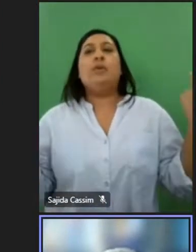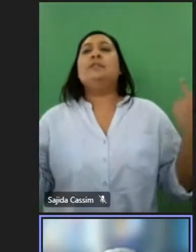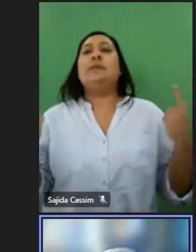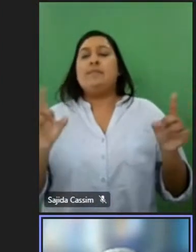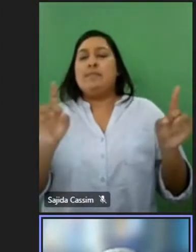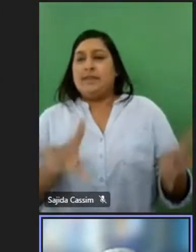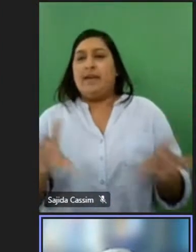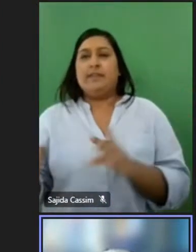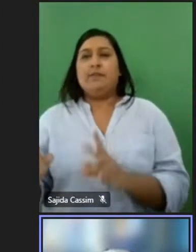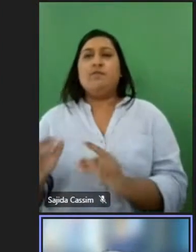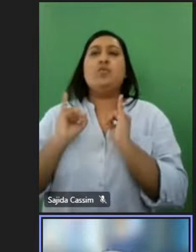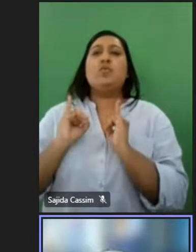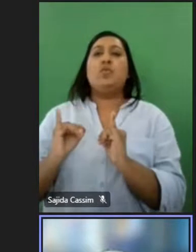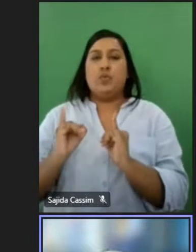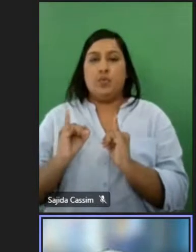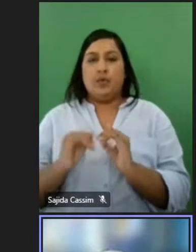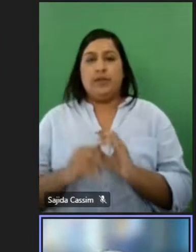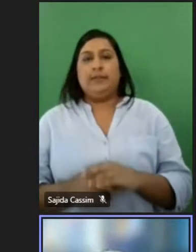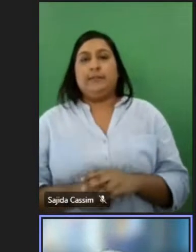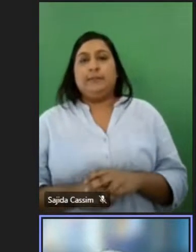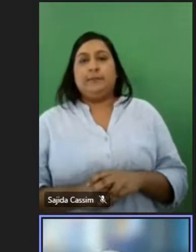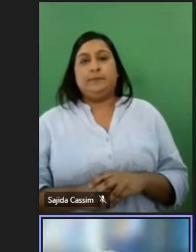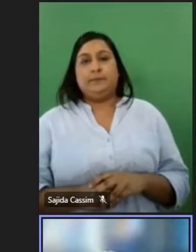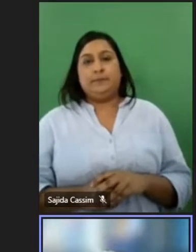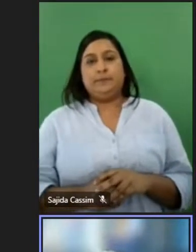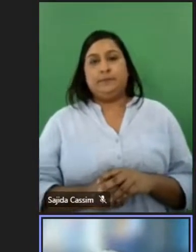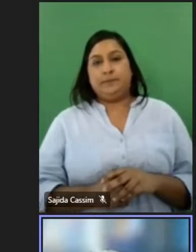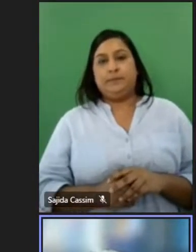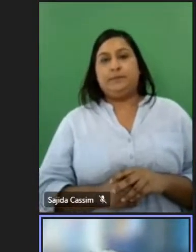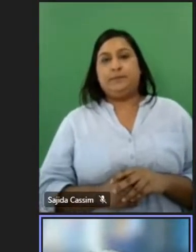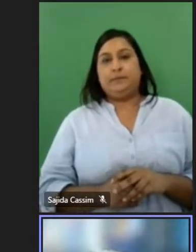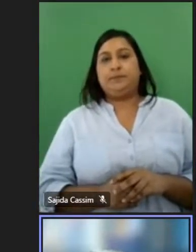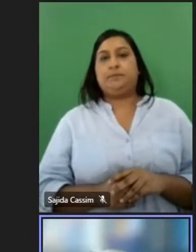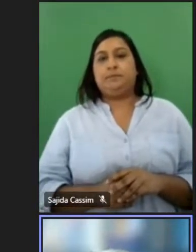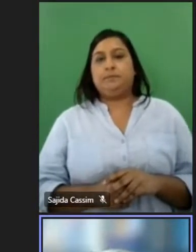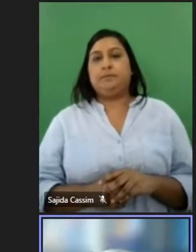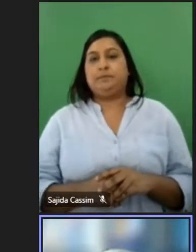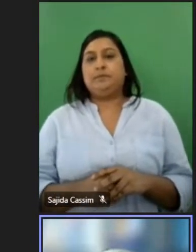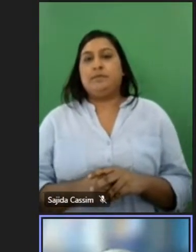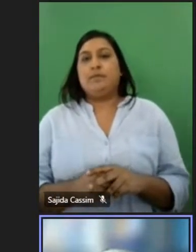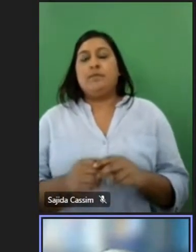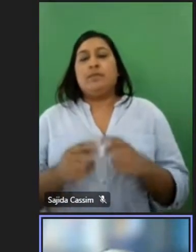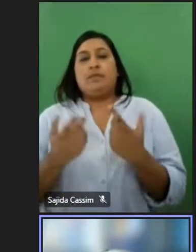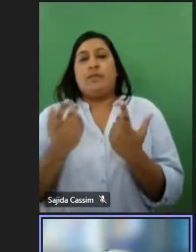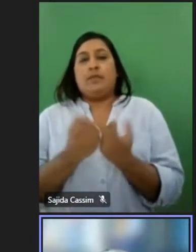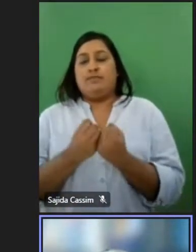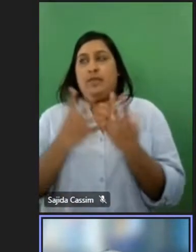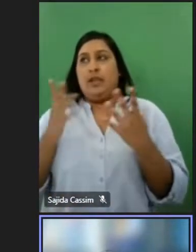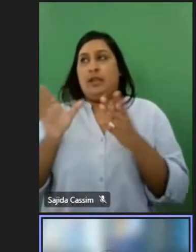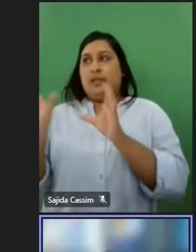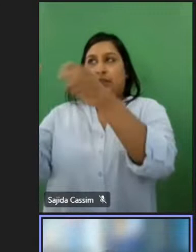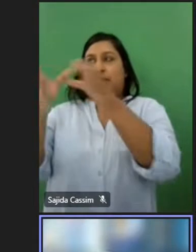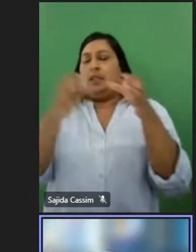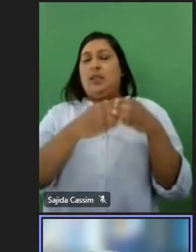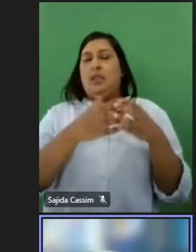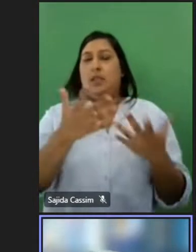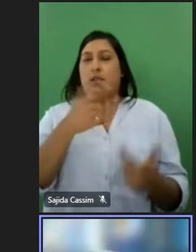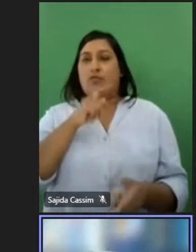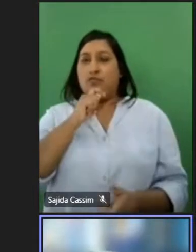Disaster Management Act nor the Disaster Management Framework actually acknowledge people with disabilities